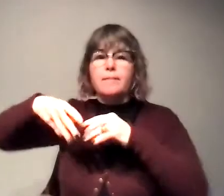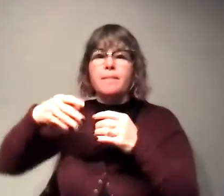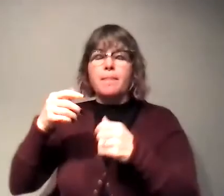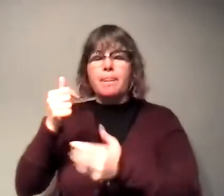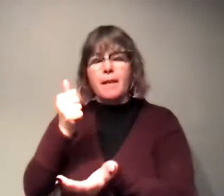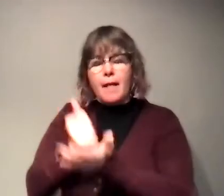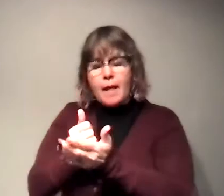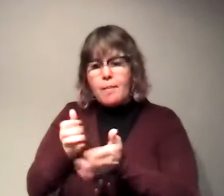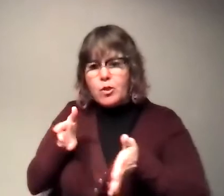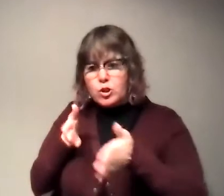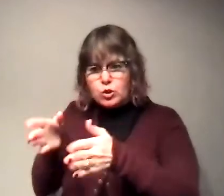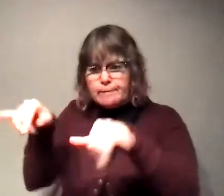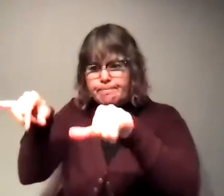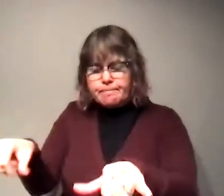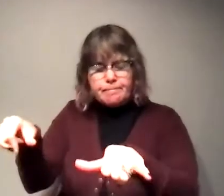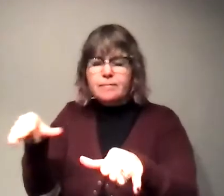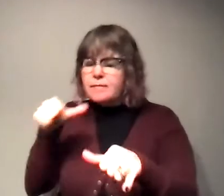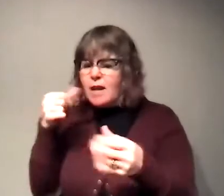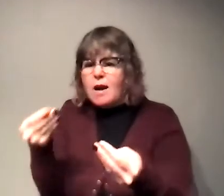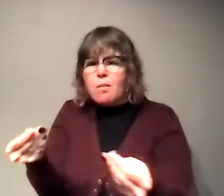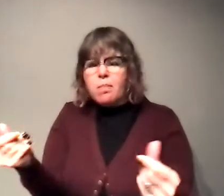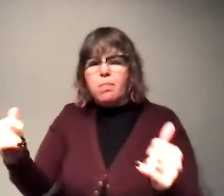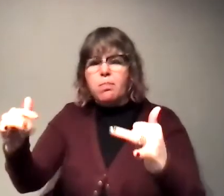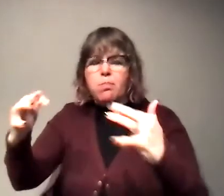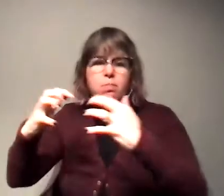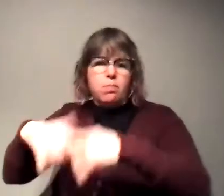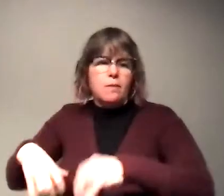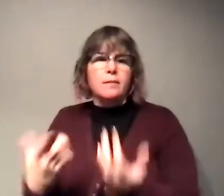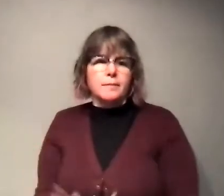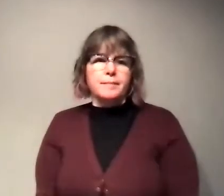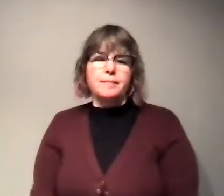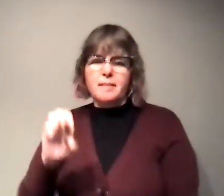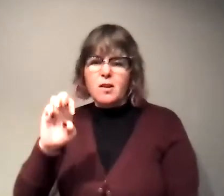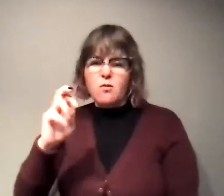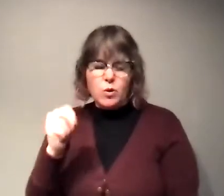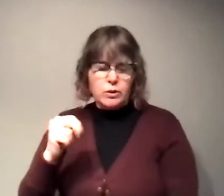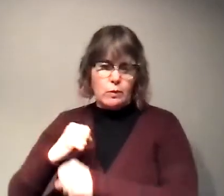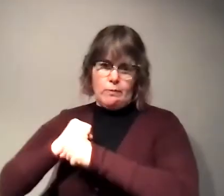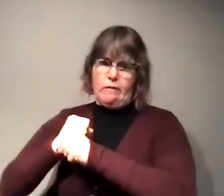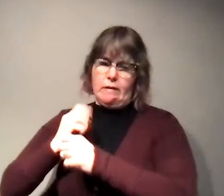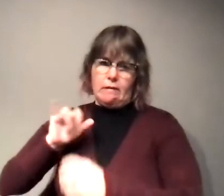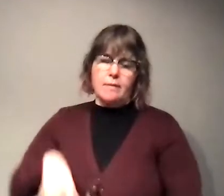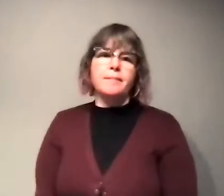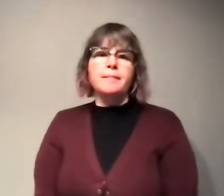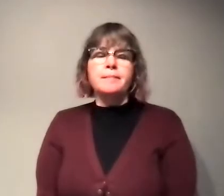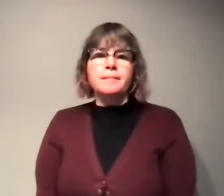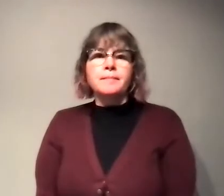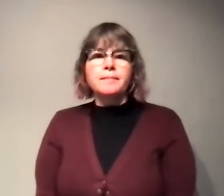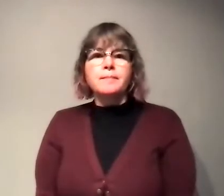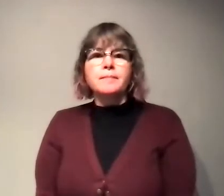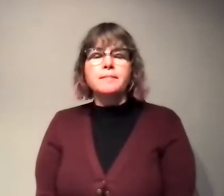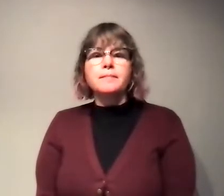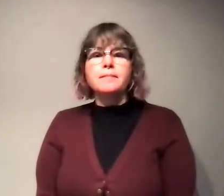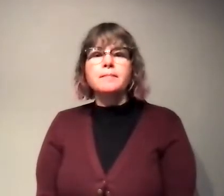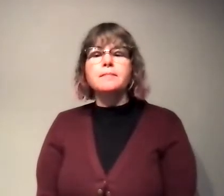stabilize the stream banks so we don't get lots of erosion and collapse, which is generally not what we want to see. They shade